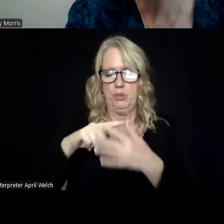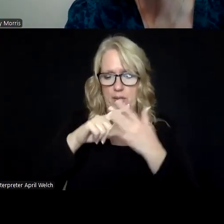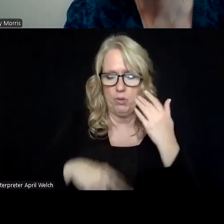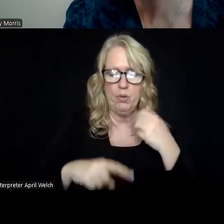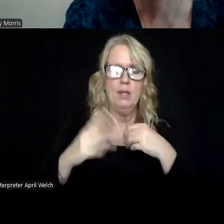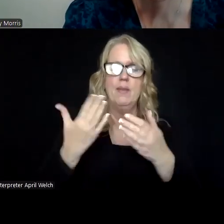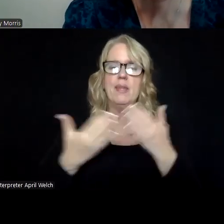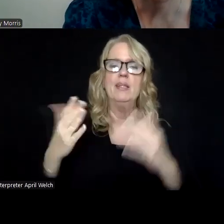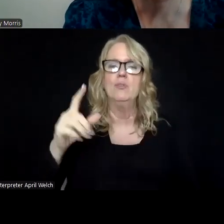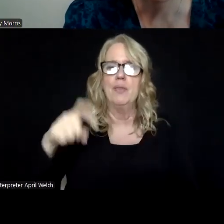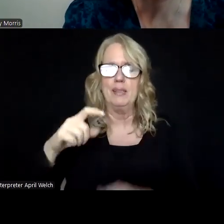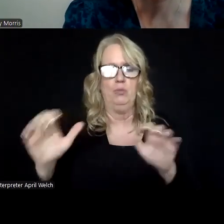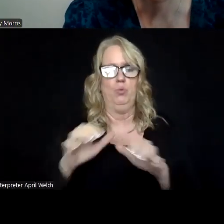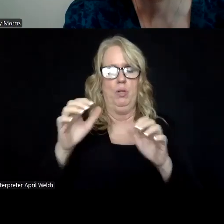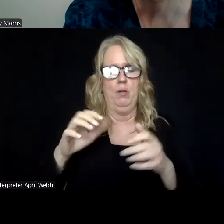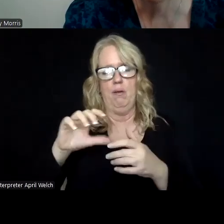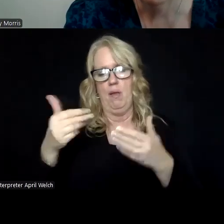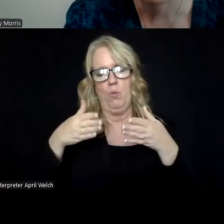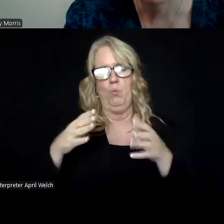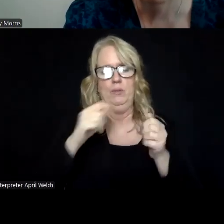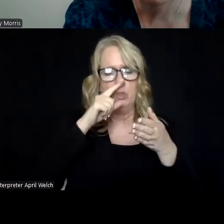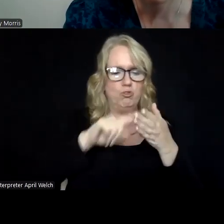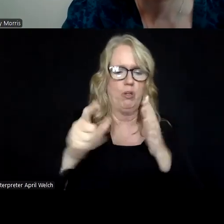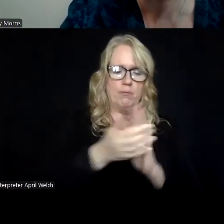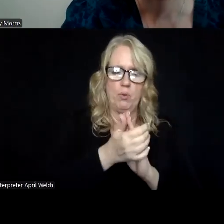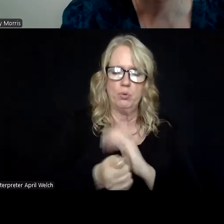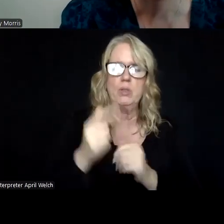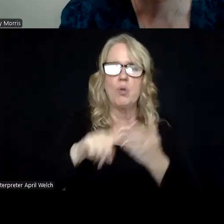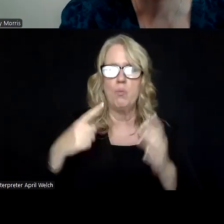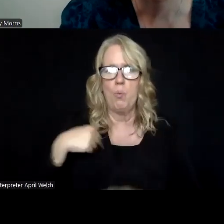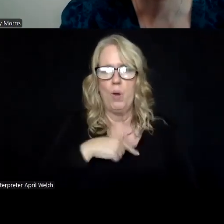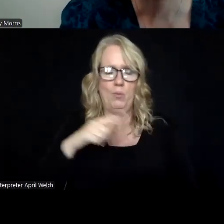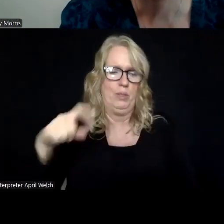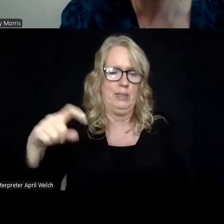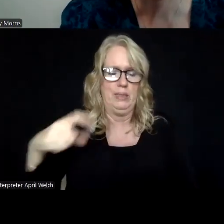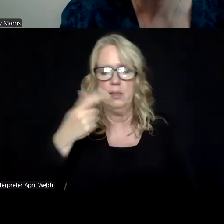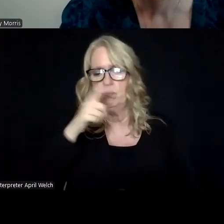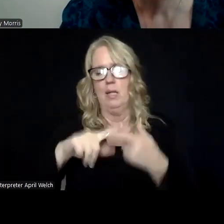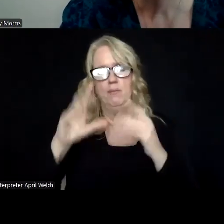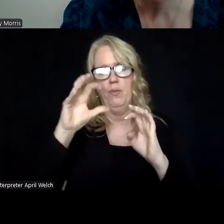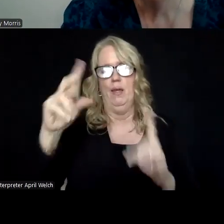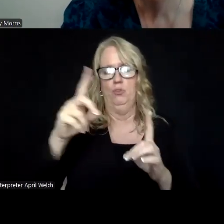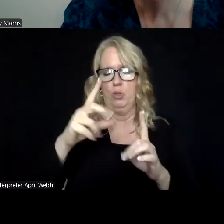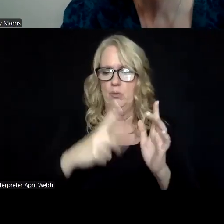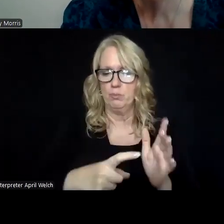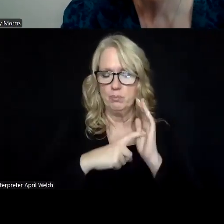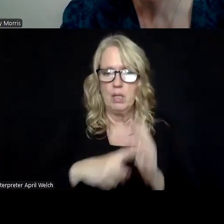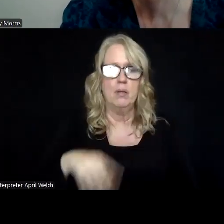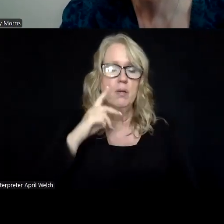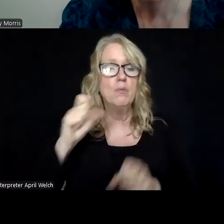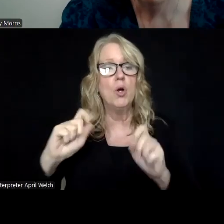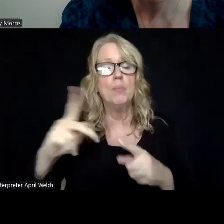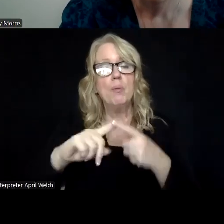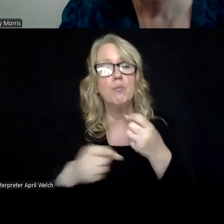the things that you need them to do. So are there other ways we can check for those skills that we need other than educational requirements? Are there opportunities for